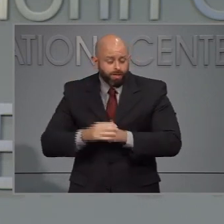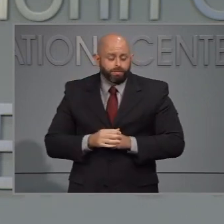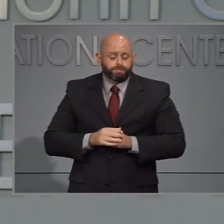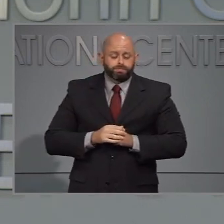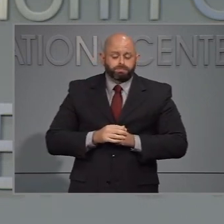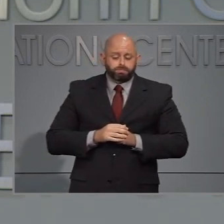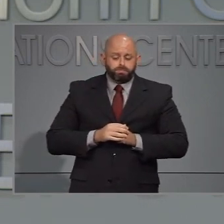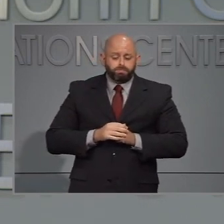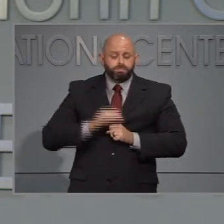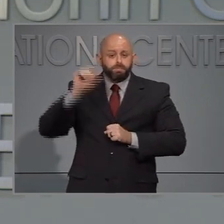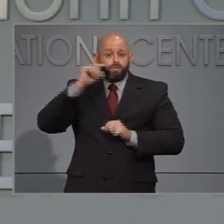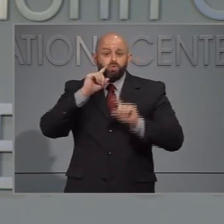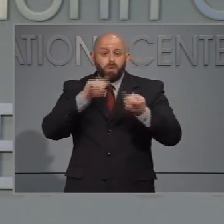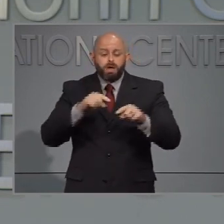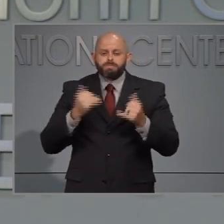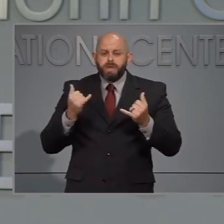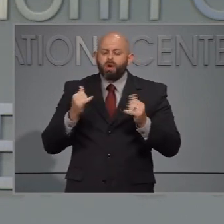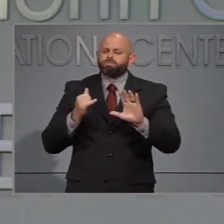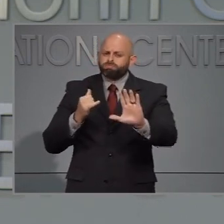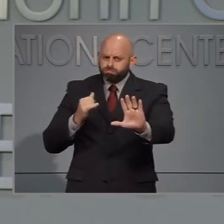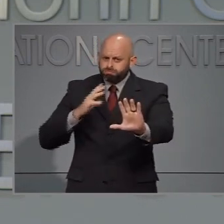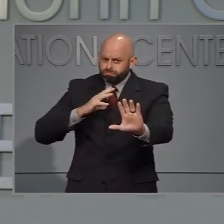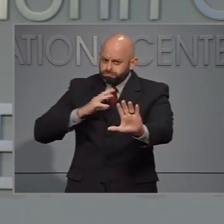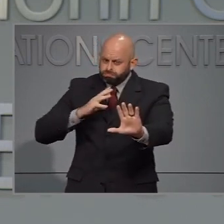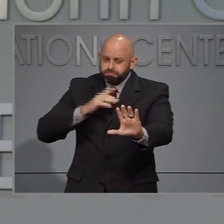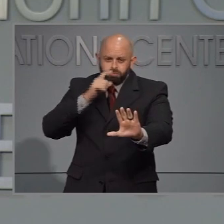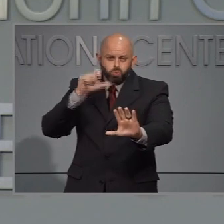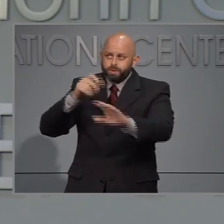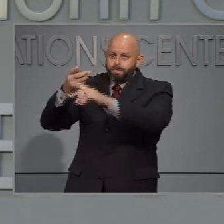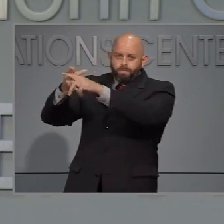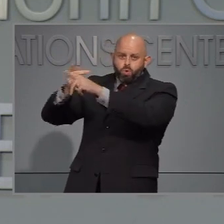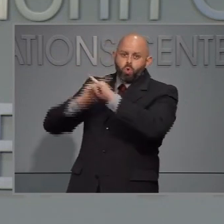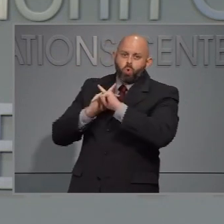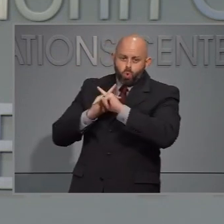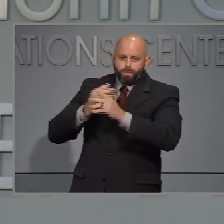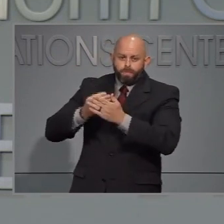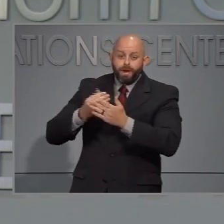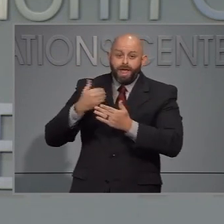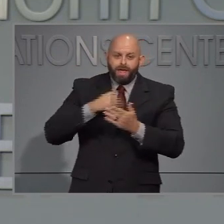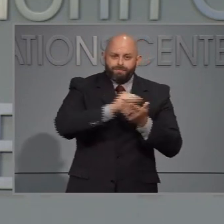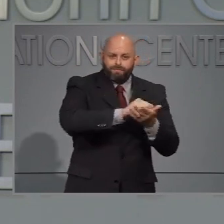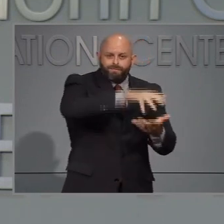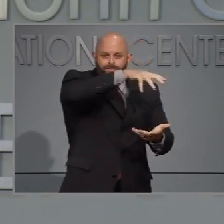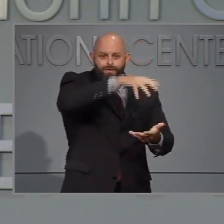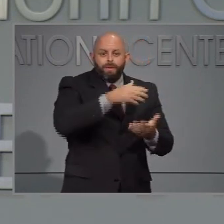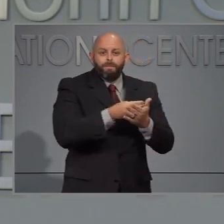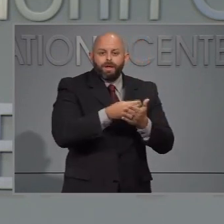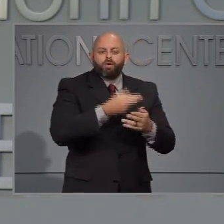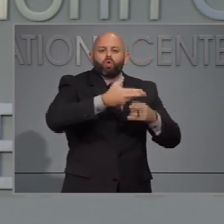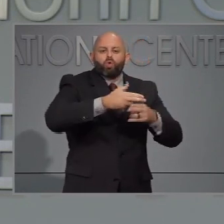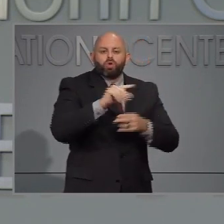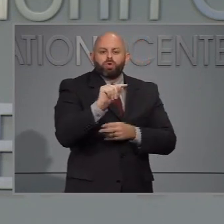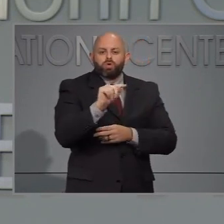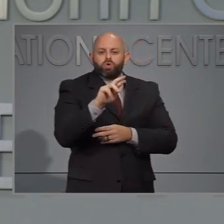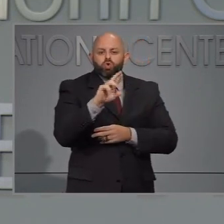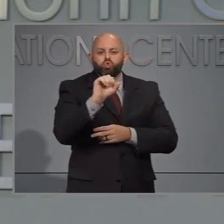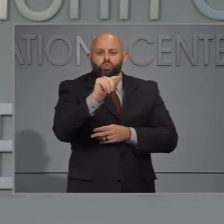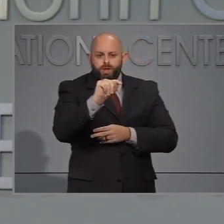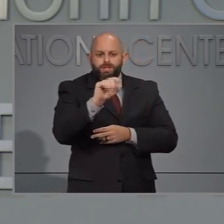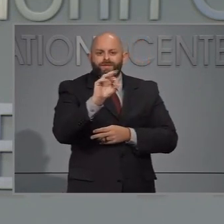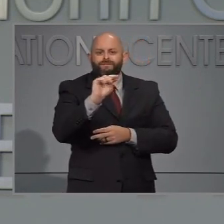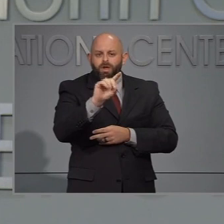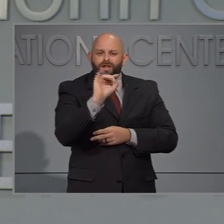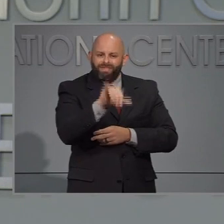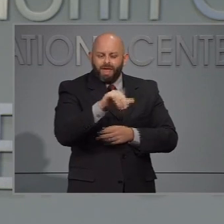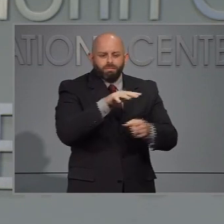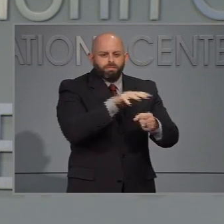borrow that money now. I think right now the trust fund is sufficient. So that's not something that we would consider